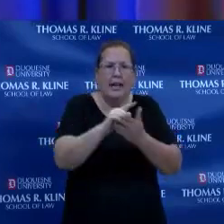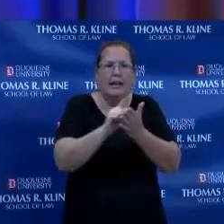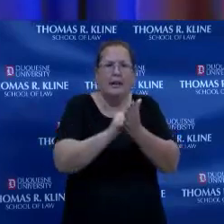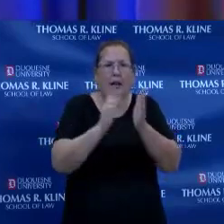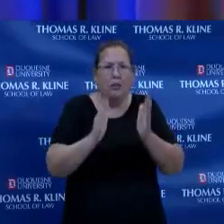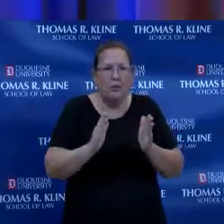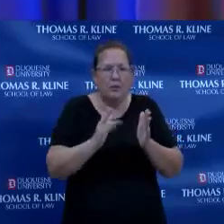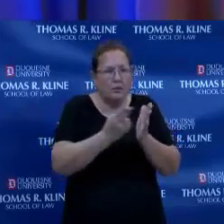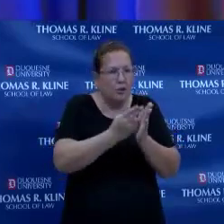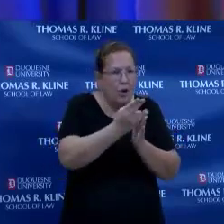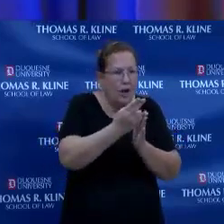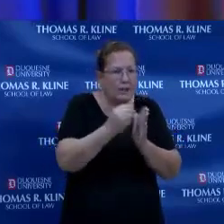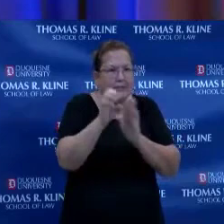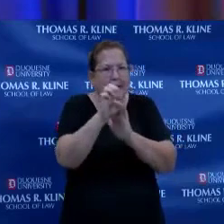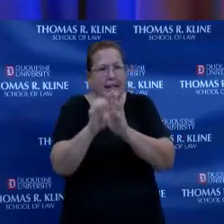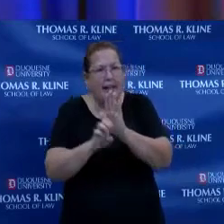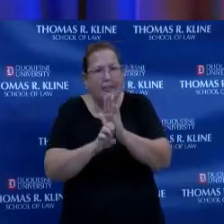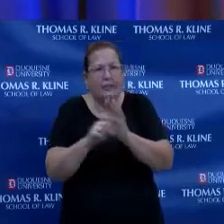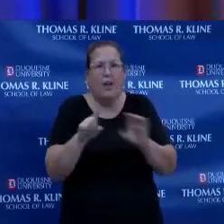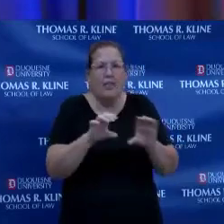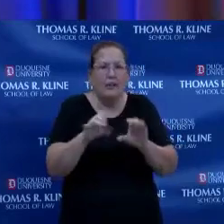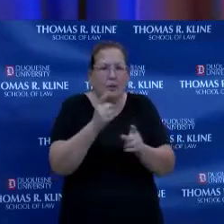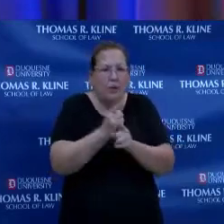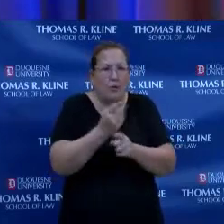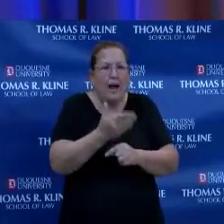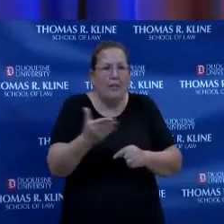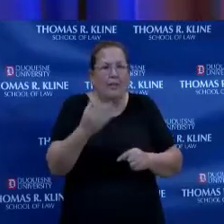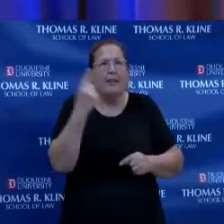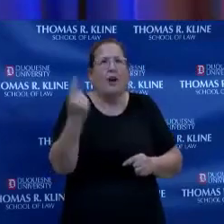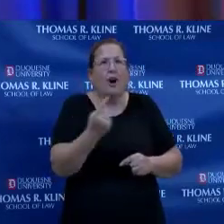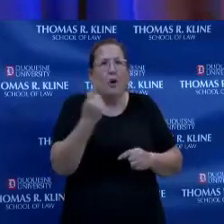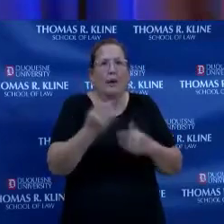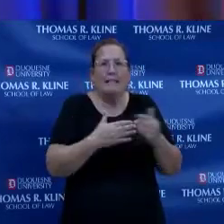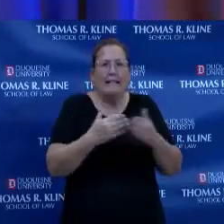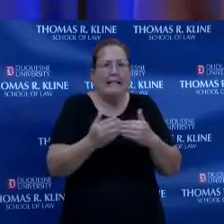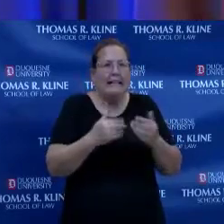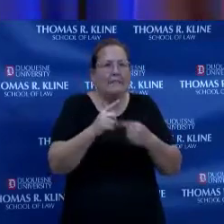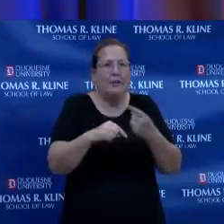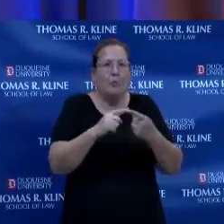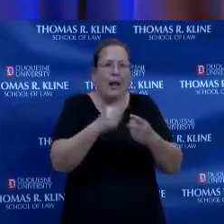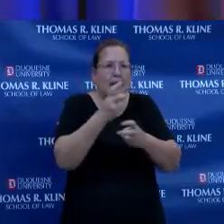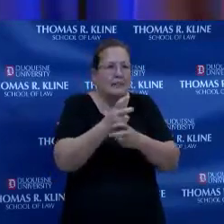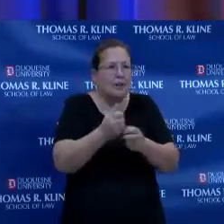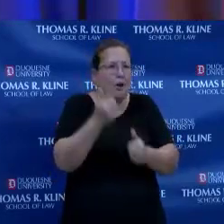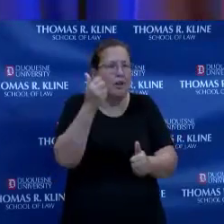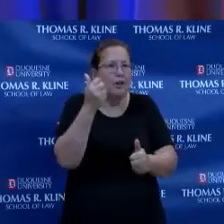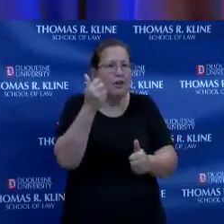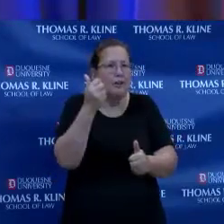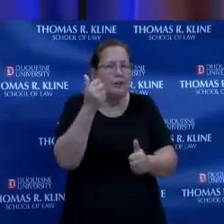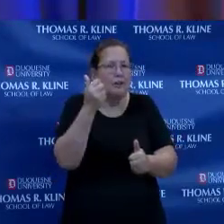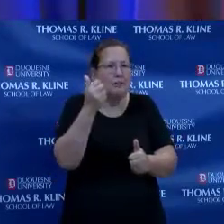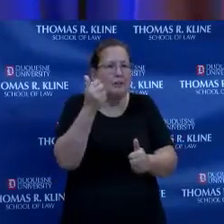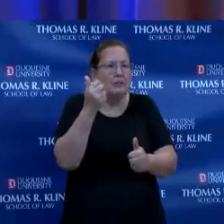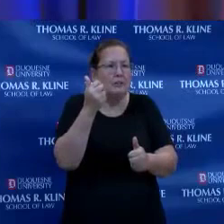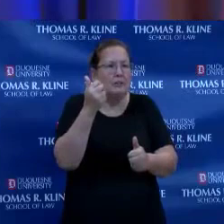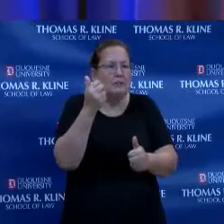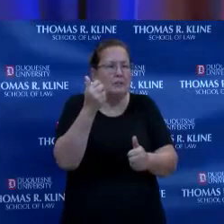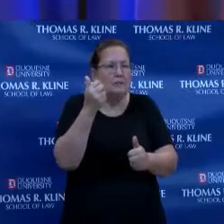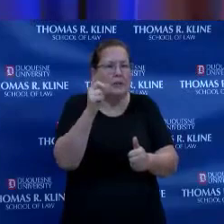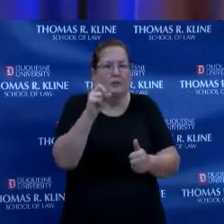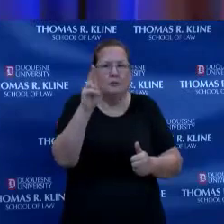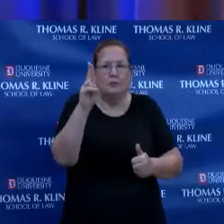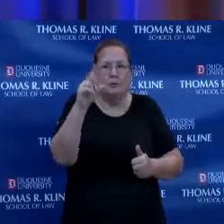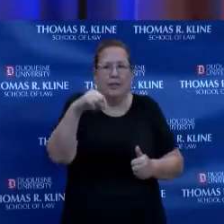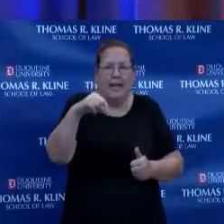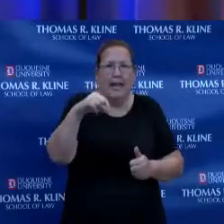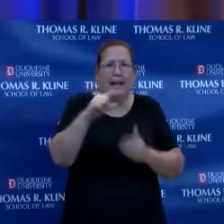are honest and we do the right thing, always, even when it is harder or inconvenient. And Duquesne Kline lawyers don't